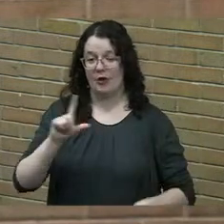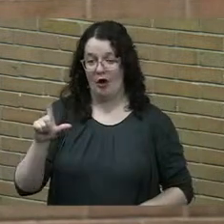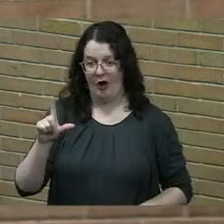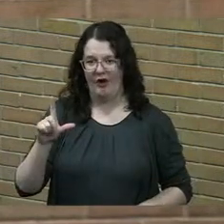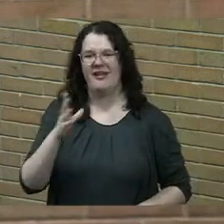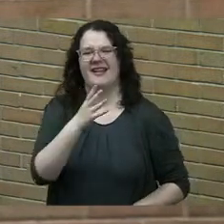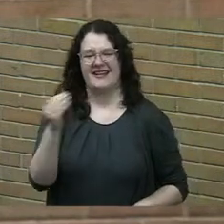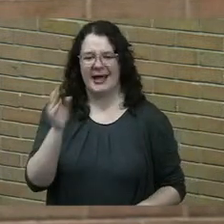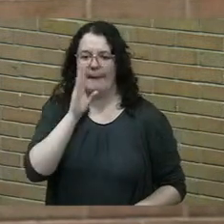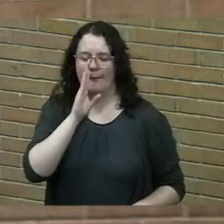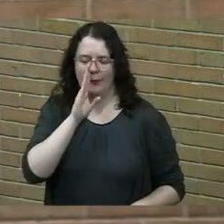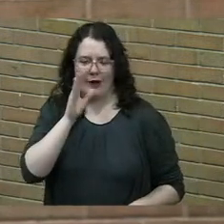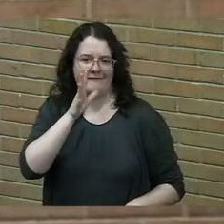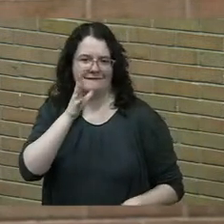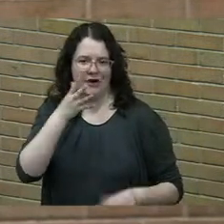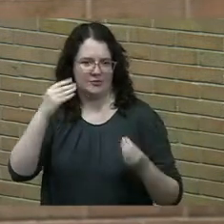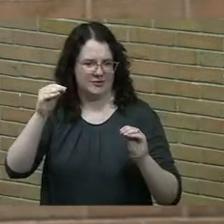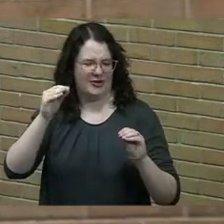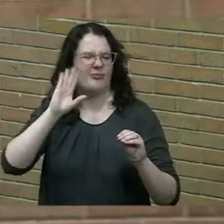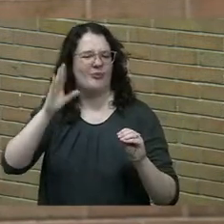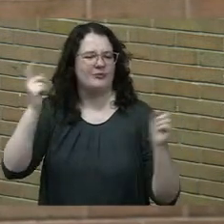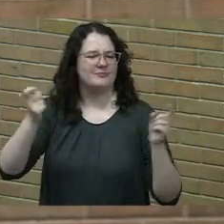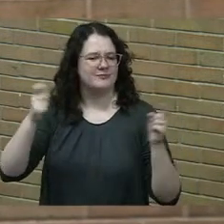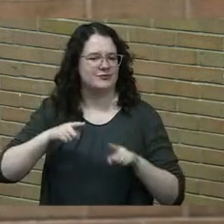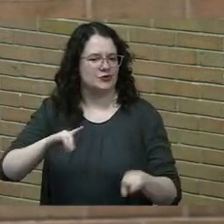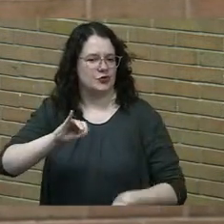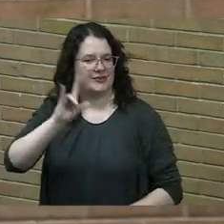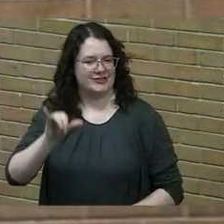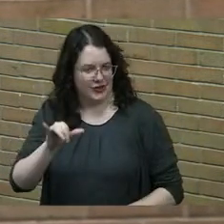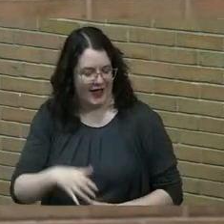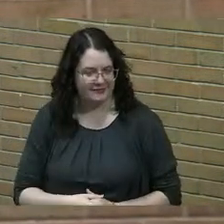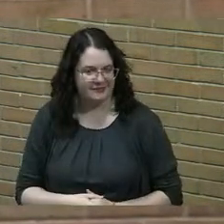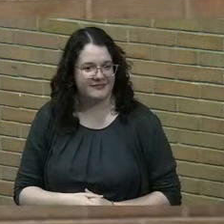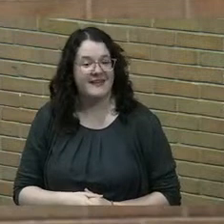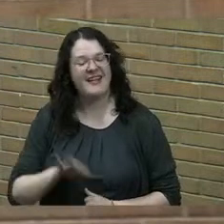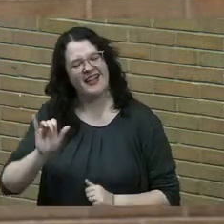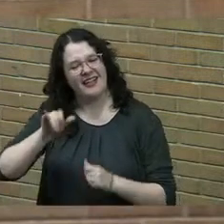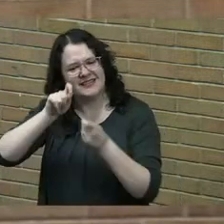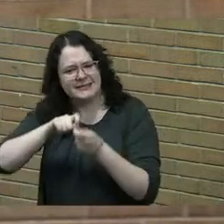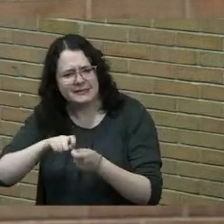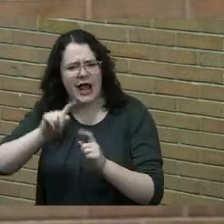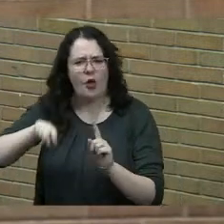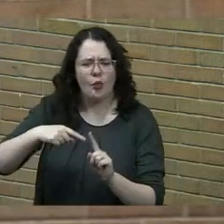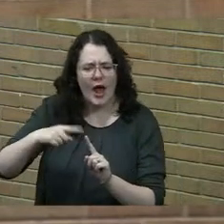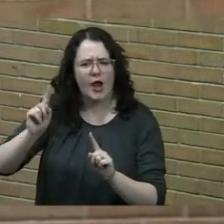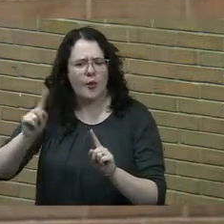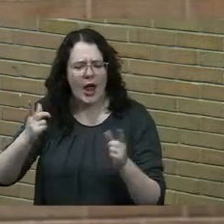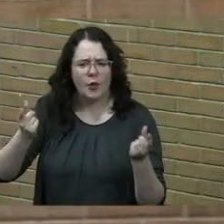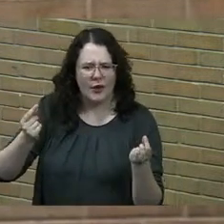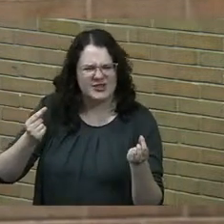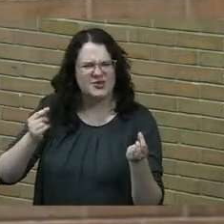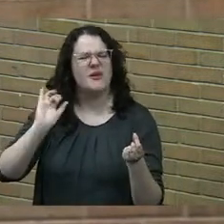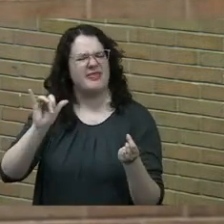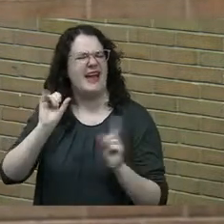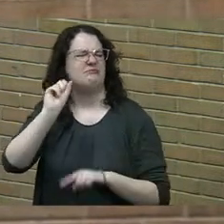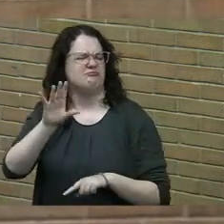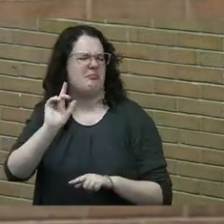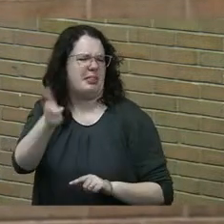at the Brighton Farmers Market in July, and we'll get into the particulars of those a little later, but let me read our